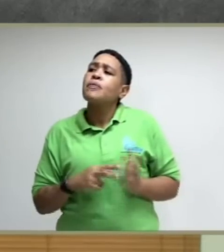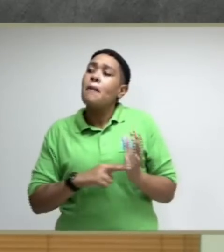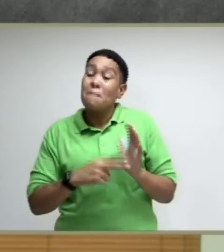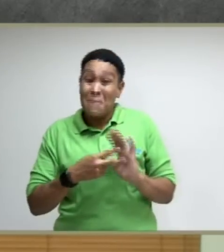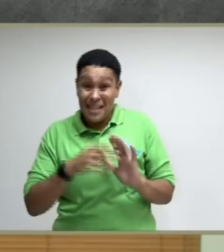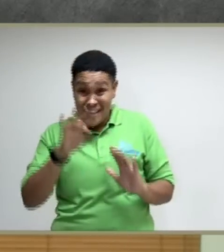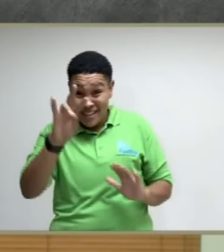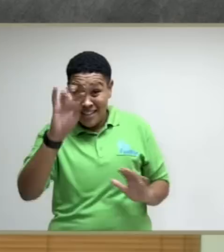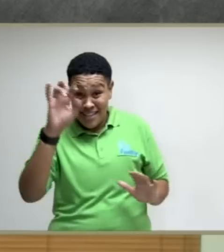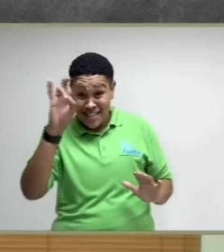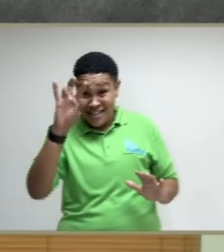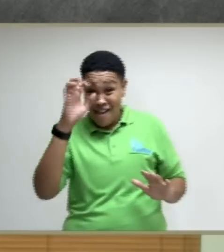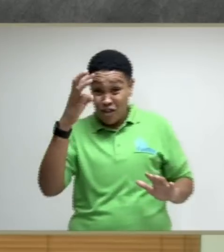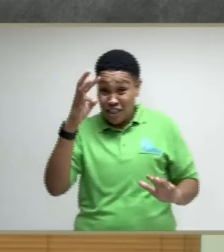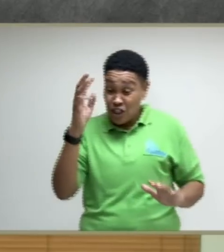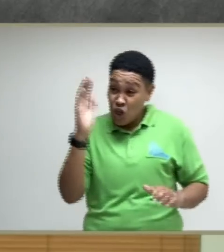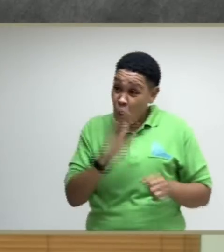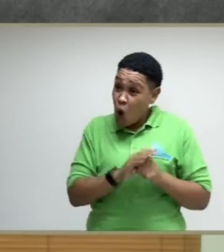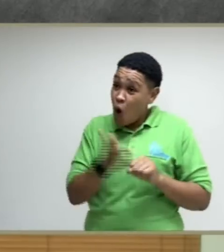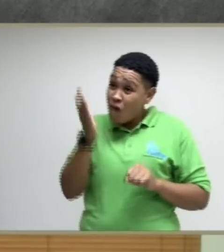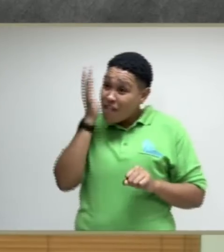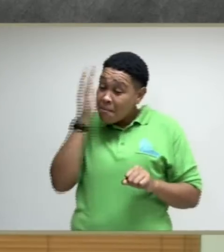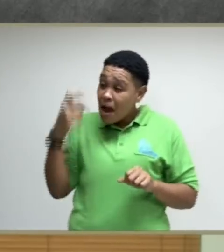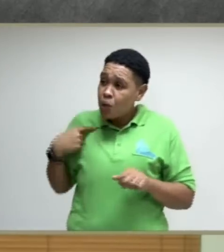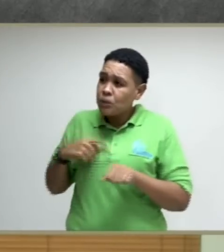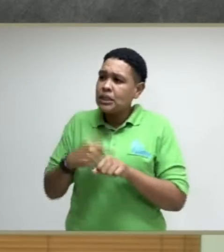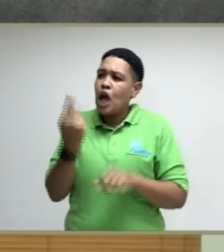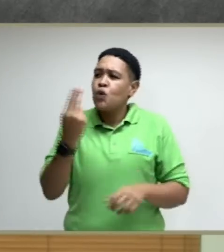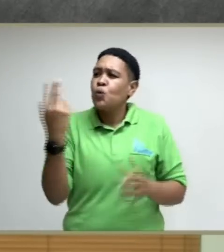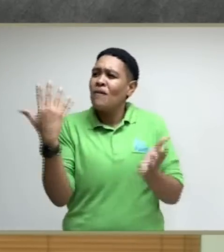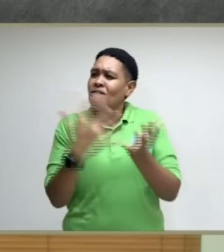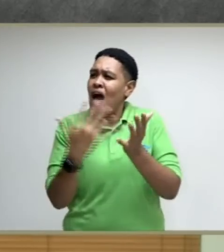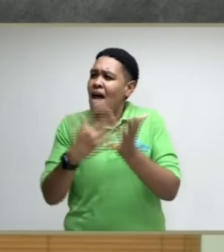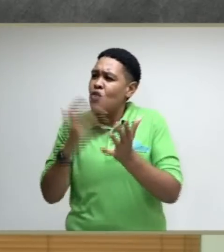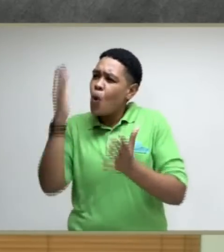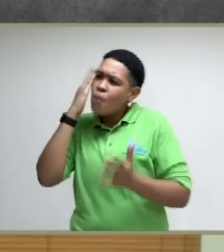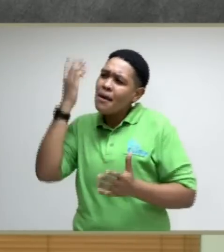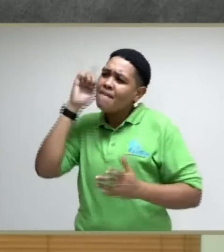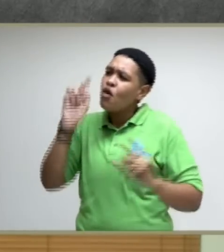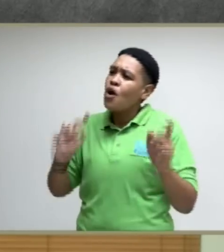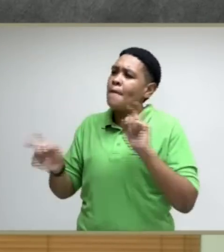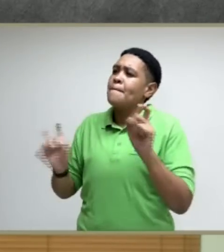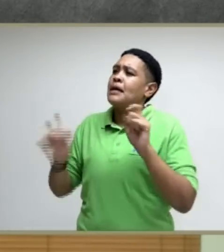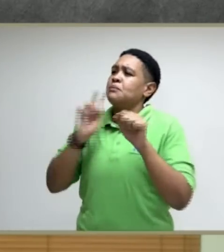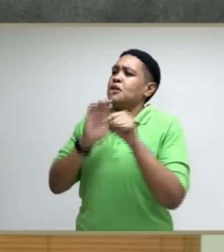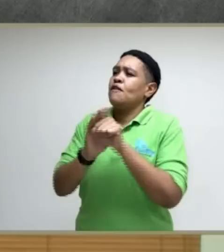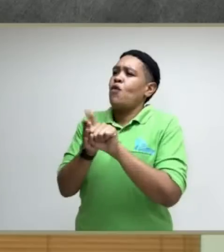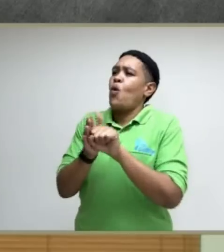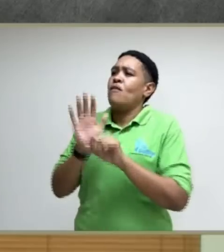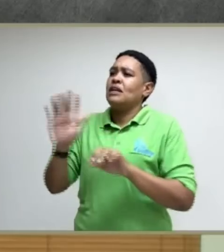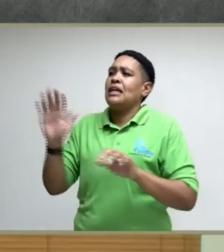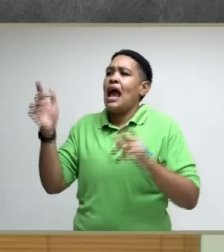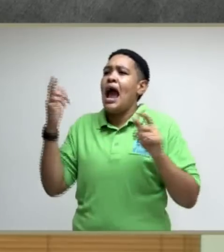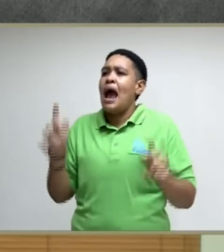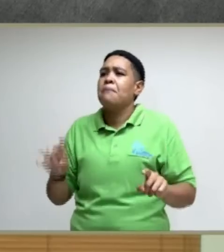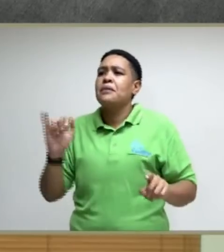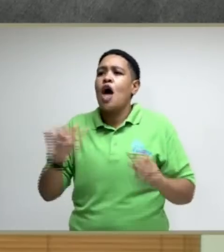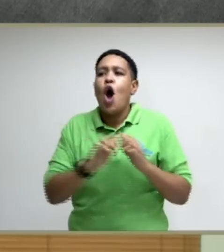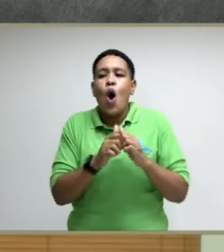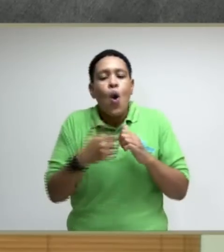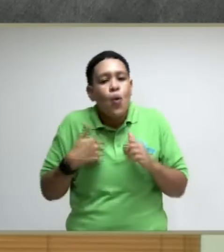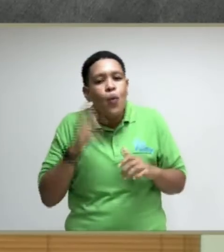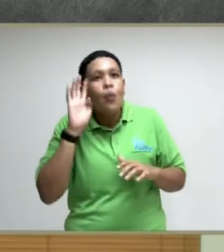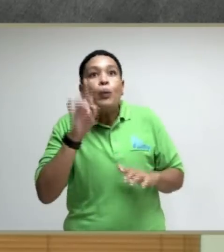beds, we would now start to use some of those 5,000 beds for the management of COVID. And so that is how we would